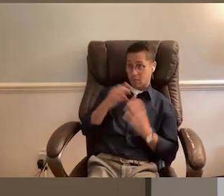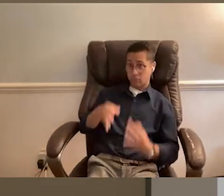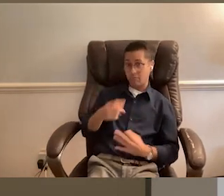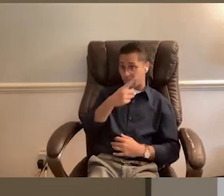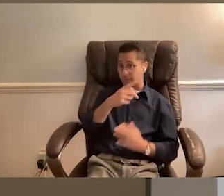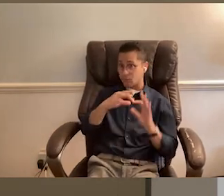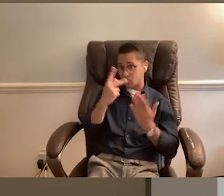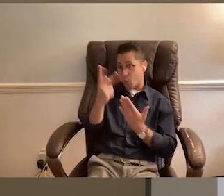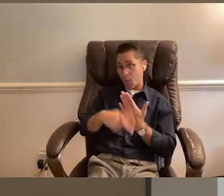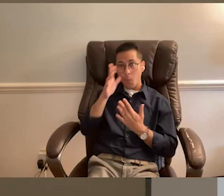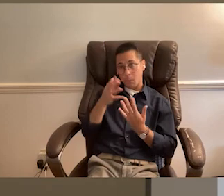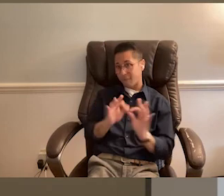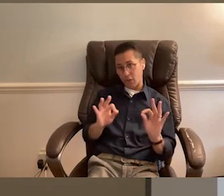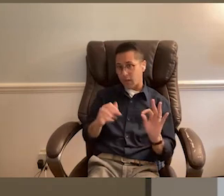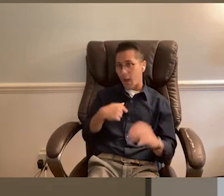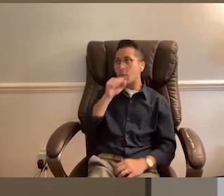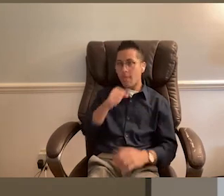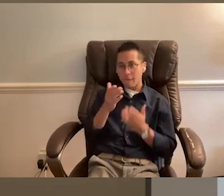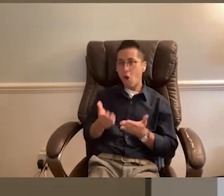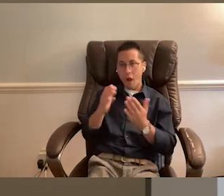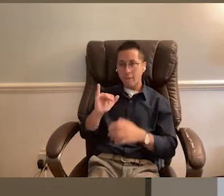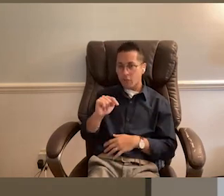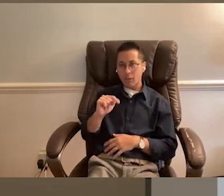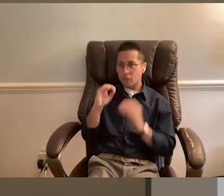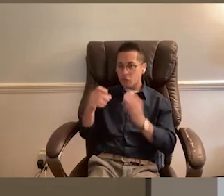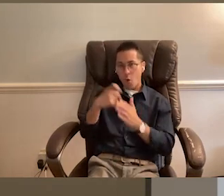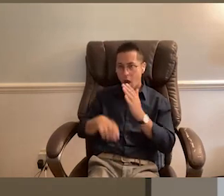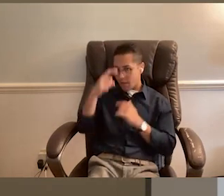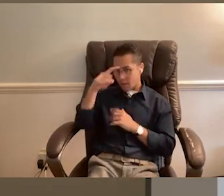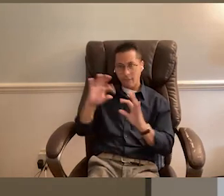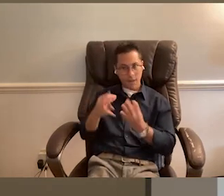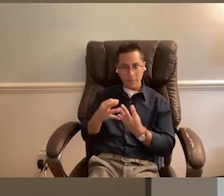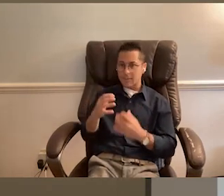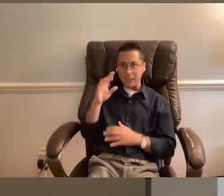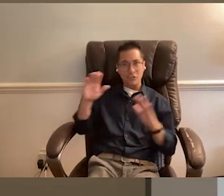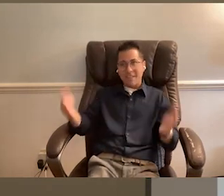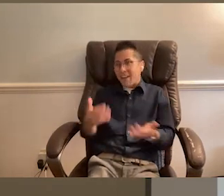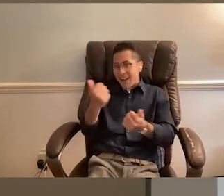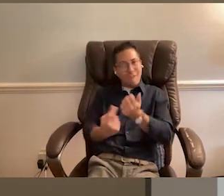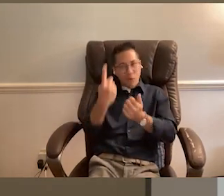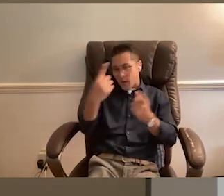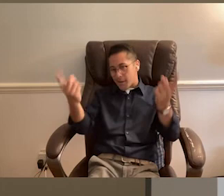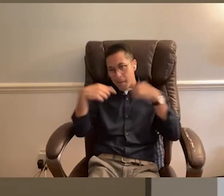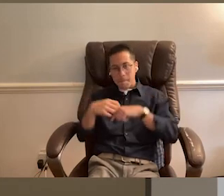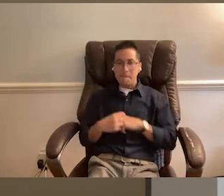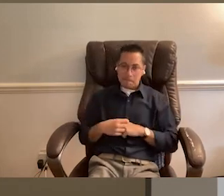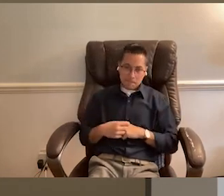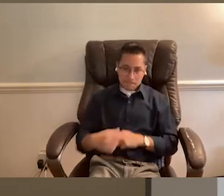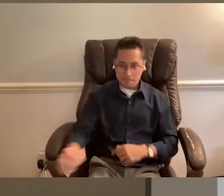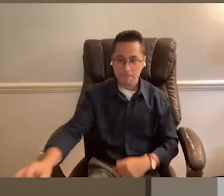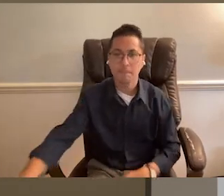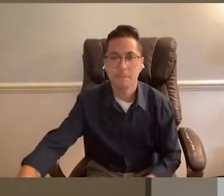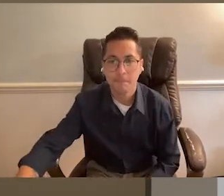not that she doesn't want it, it's just there's a lot of things that we're working on. But I would love to do scholarships just for a few students. Like, we're a small program, it doesn't have